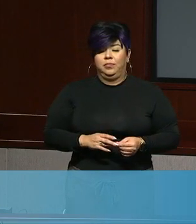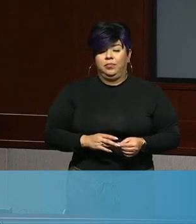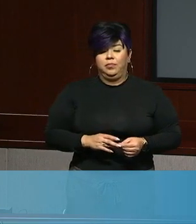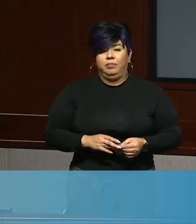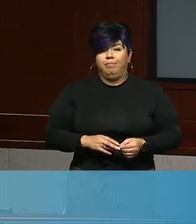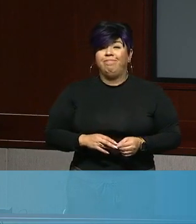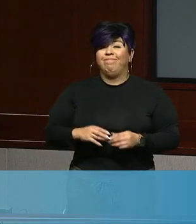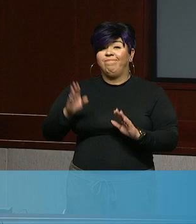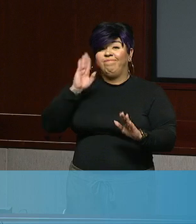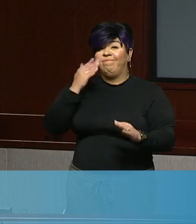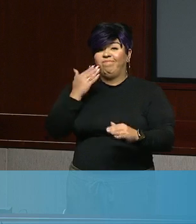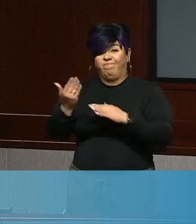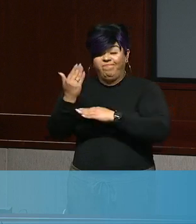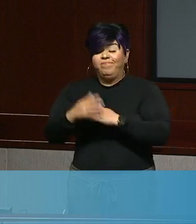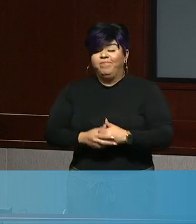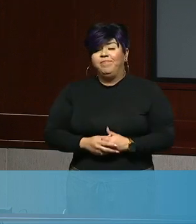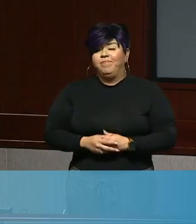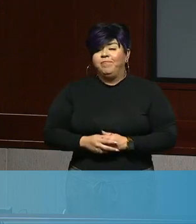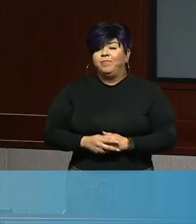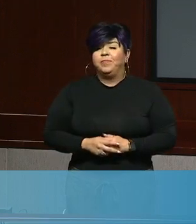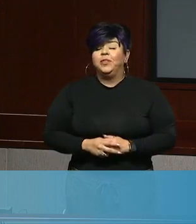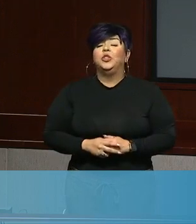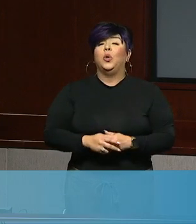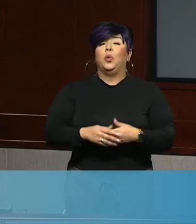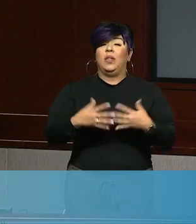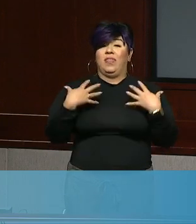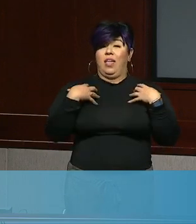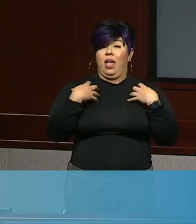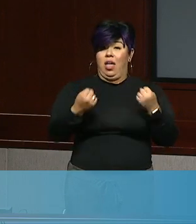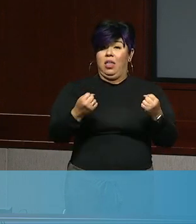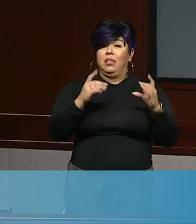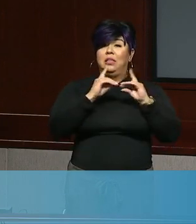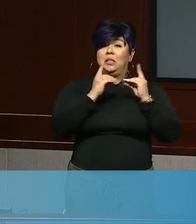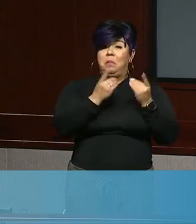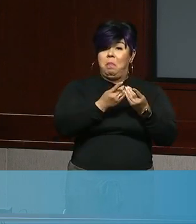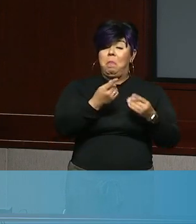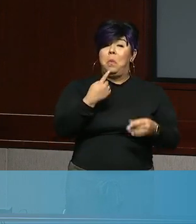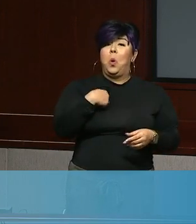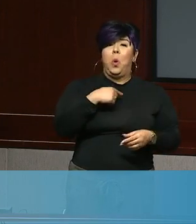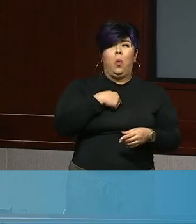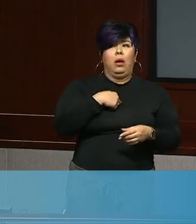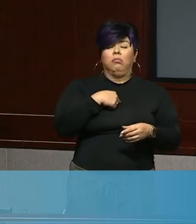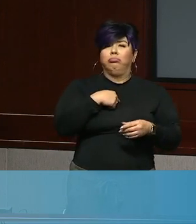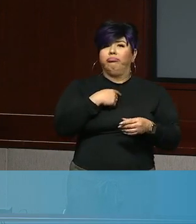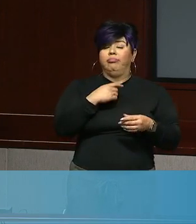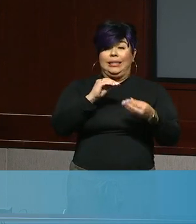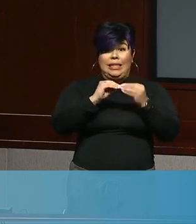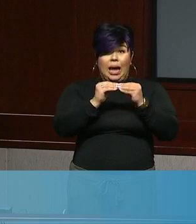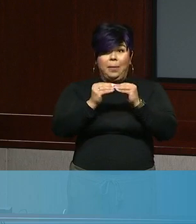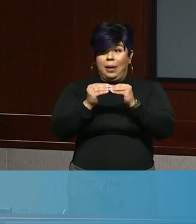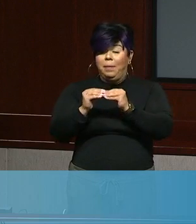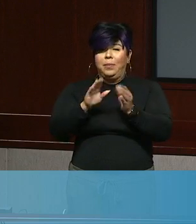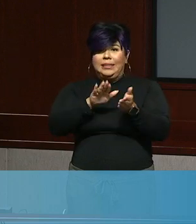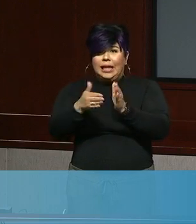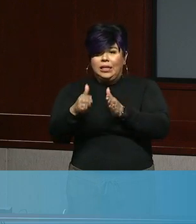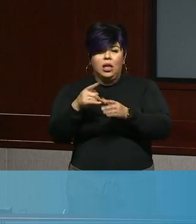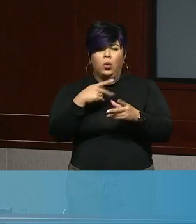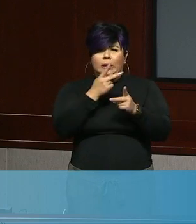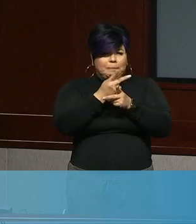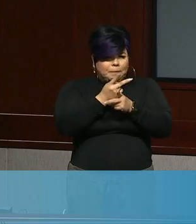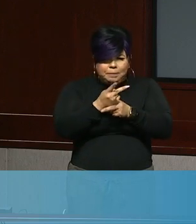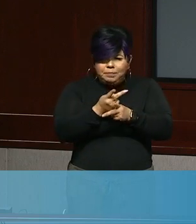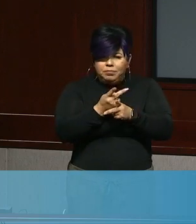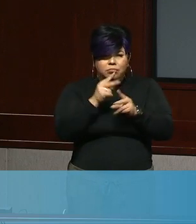Hi, Sam. Good morning. At the health department, we have been following and tracking the deaths all along. We just had not had